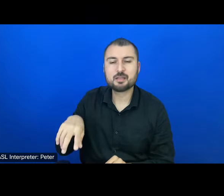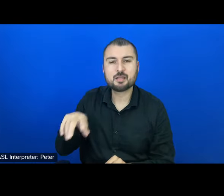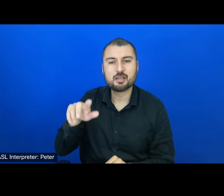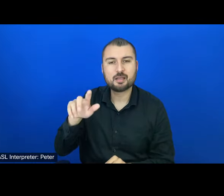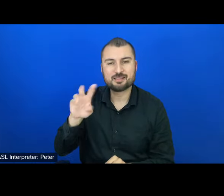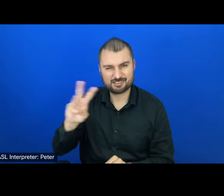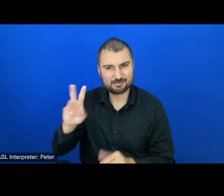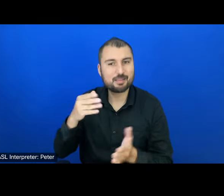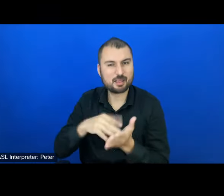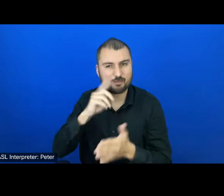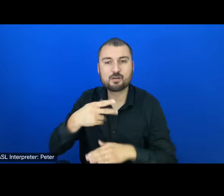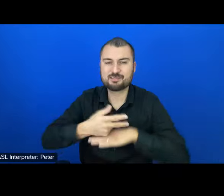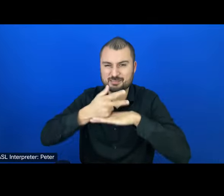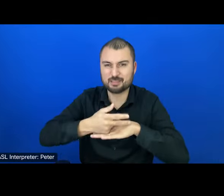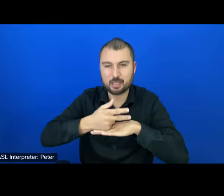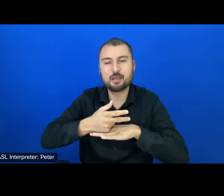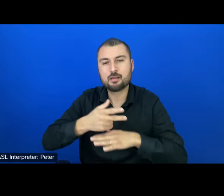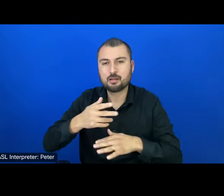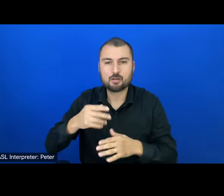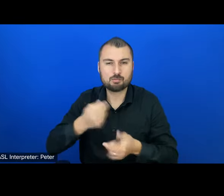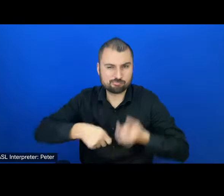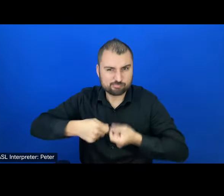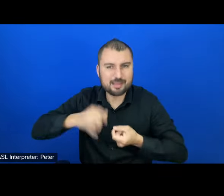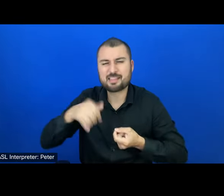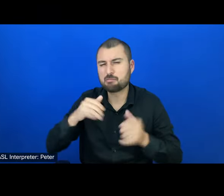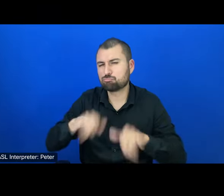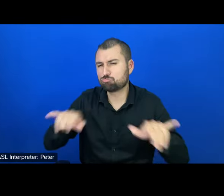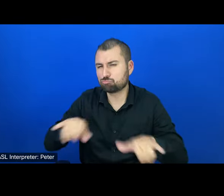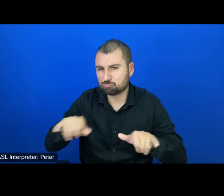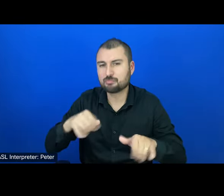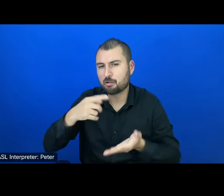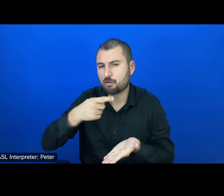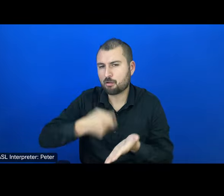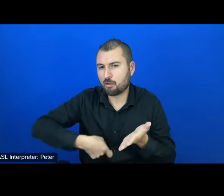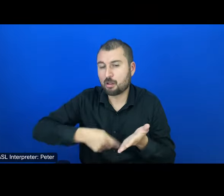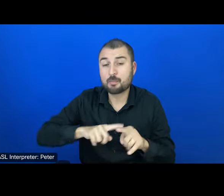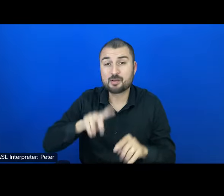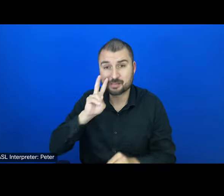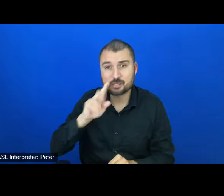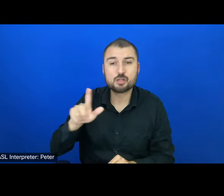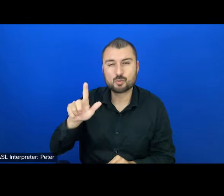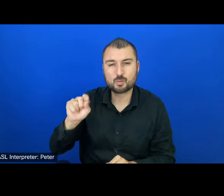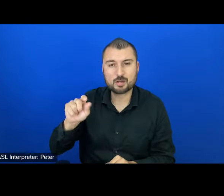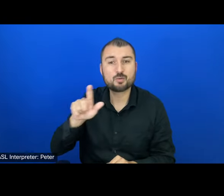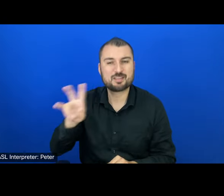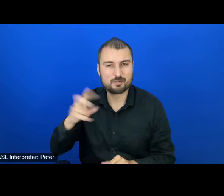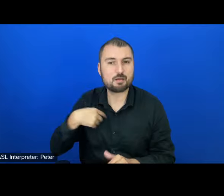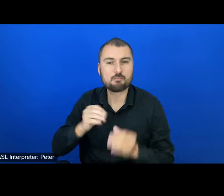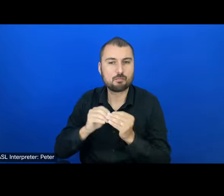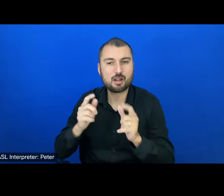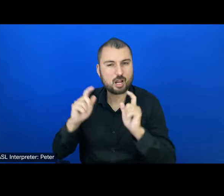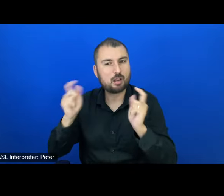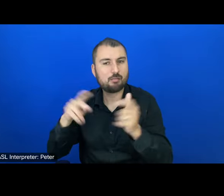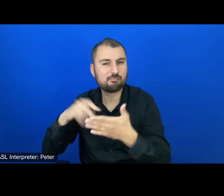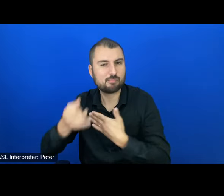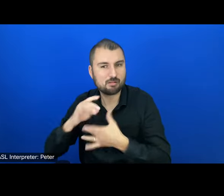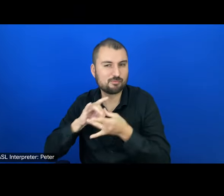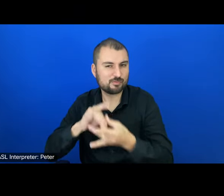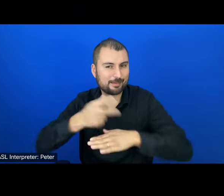for scale house replacement is kind of a routine cost. You'll see in FY 2027 we have a larger project we're proposed relating to the scale